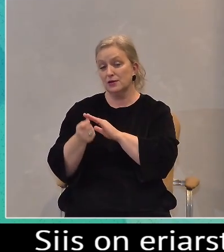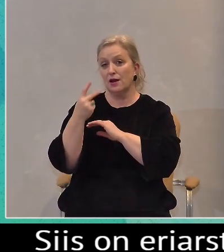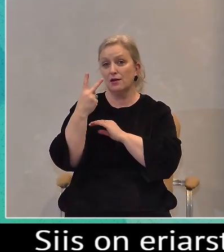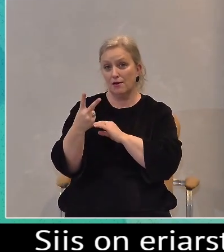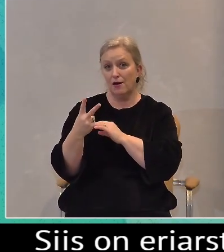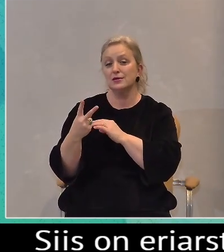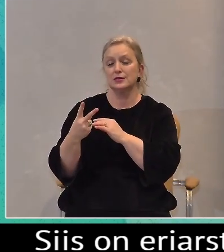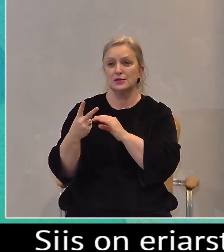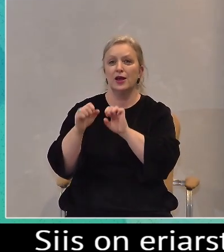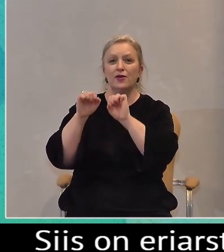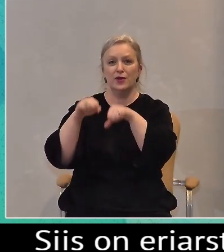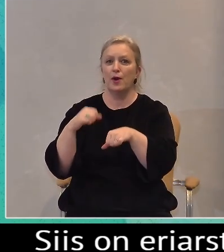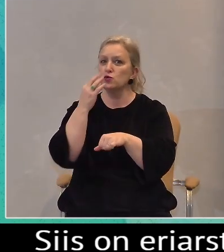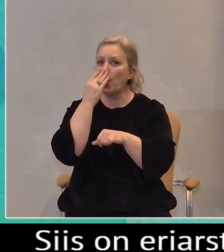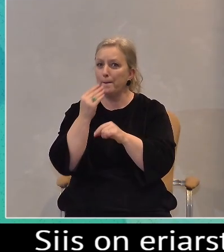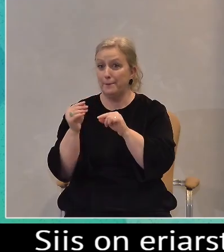a consilium.